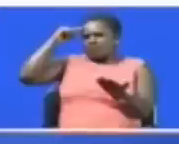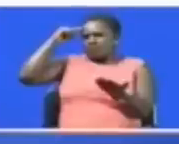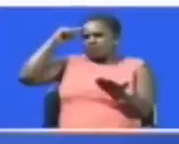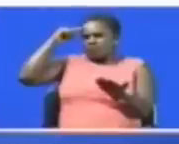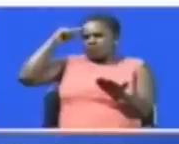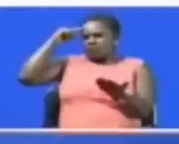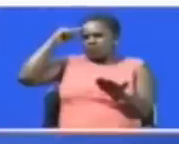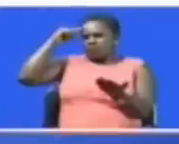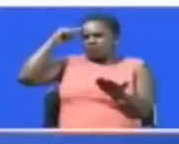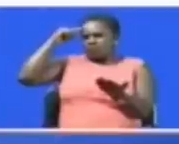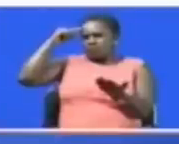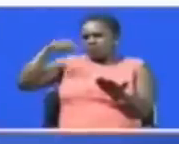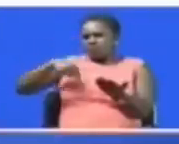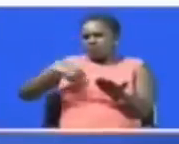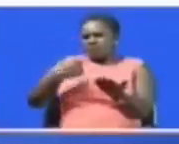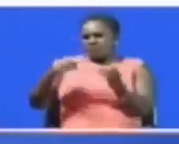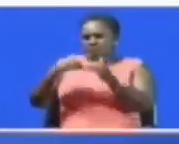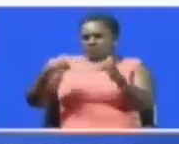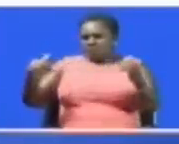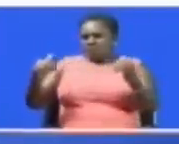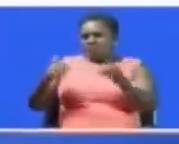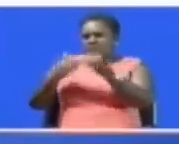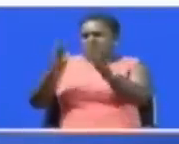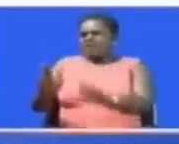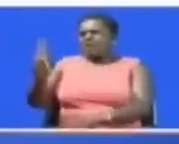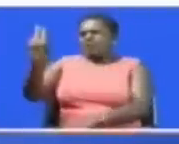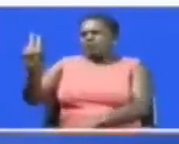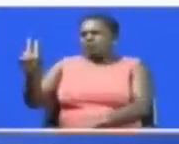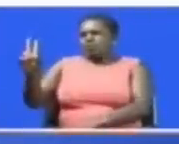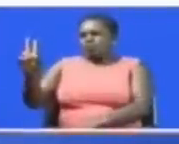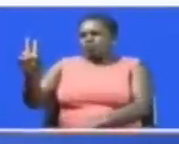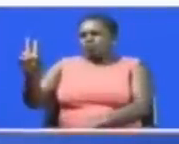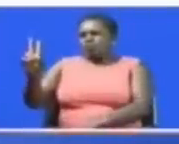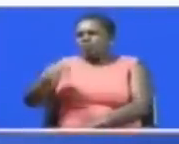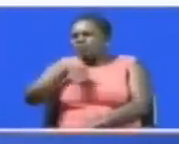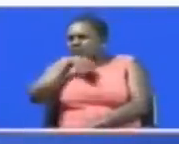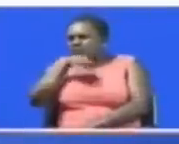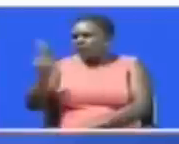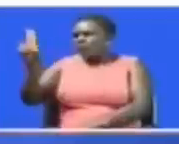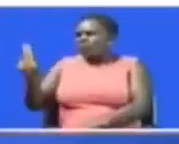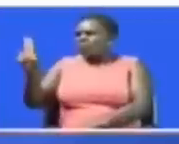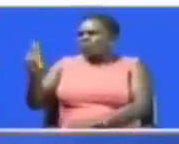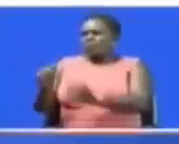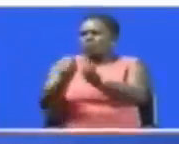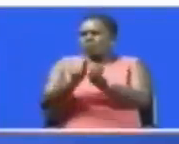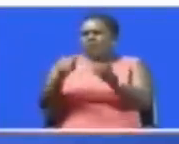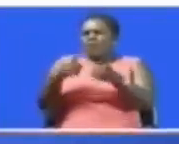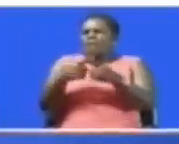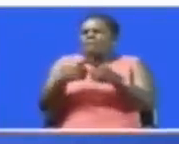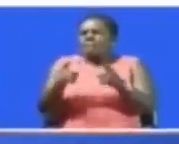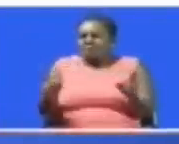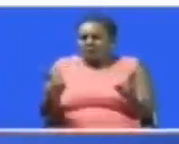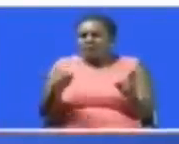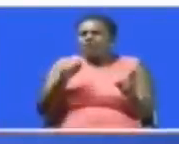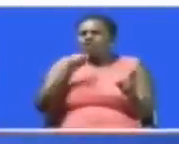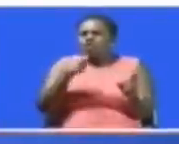torn apart. And the two principals, Raila and Uhuru, came together. Mm-hmm. But this